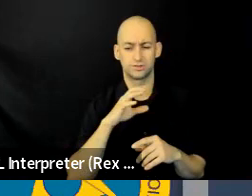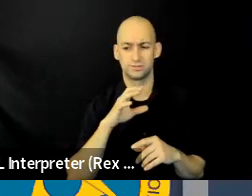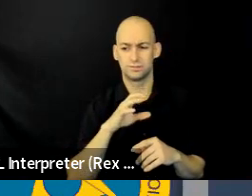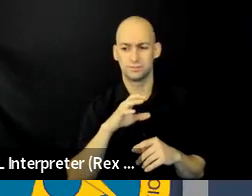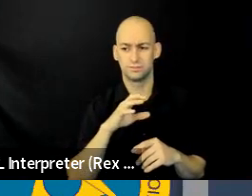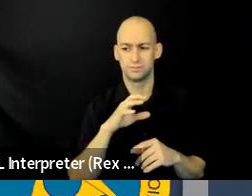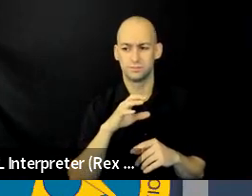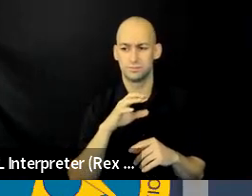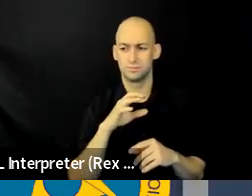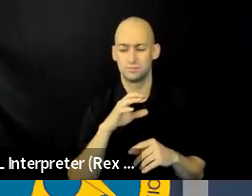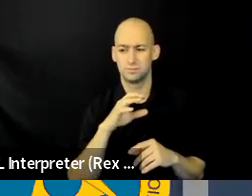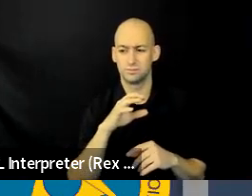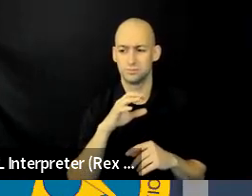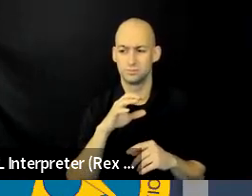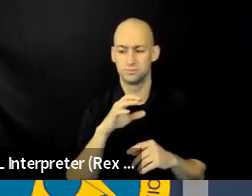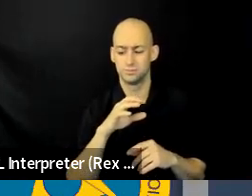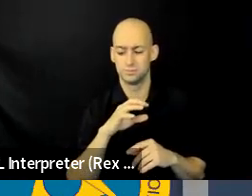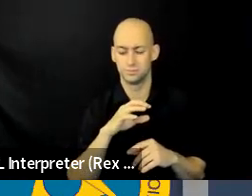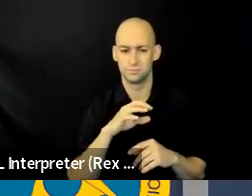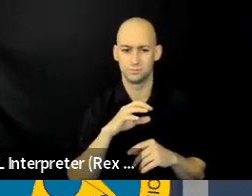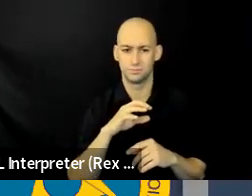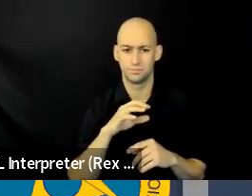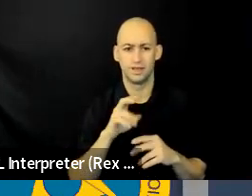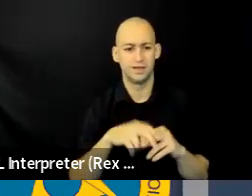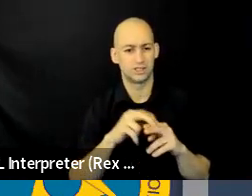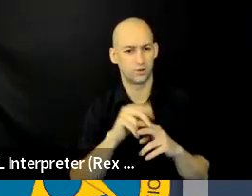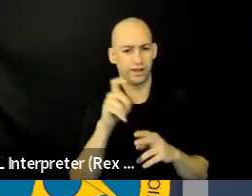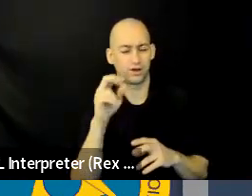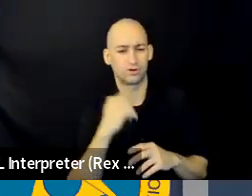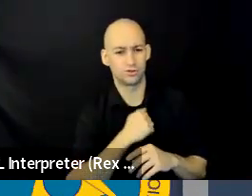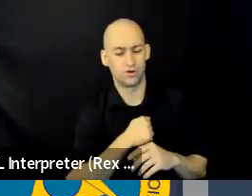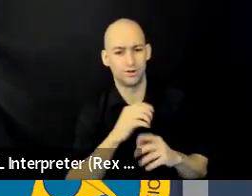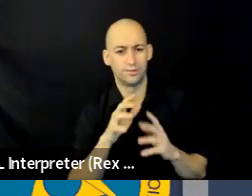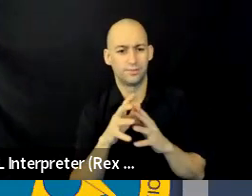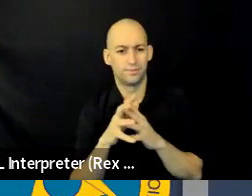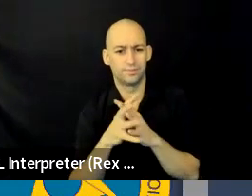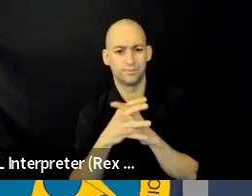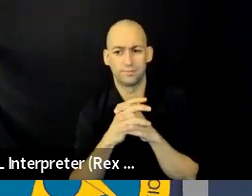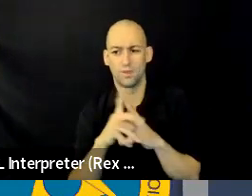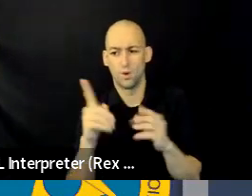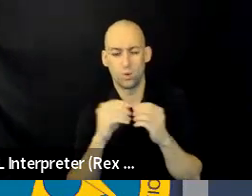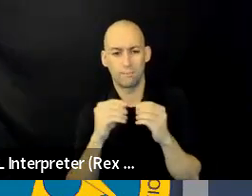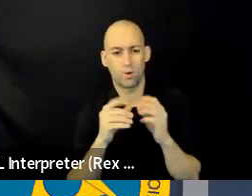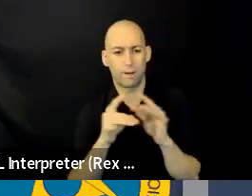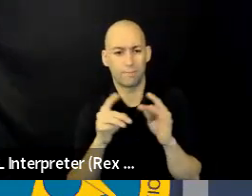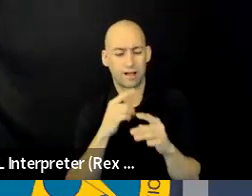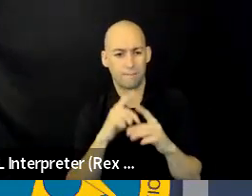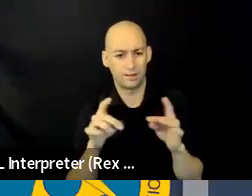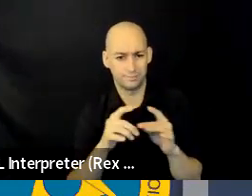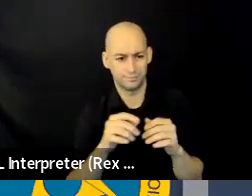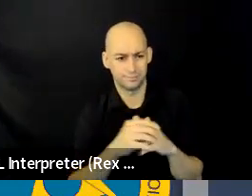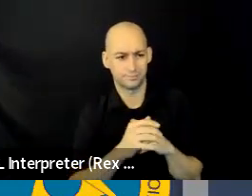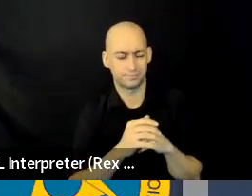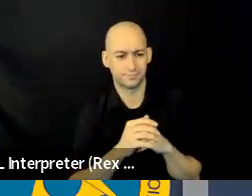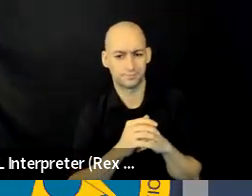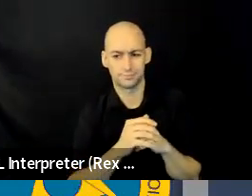So moved. Oh, So we Chair have- Eager, I'm sorry. Wait, we have one more Sure. public comment, sorry. Yes, thank